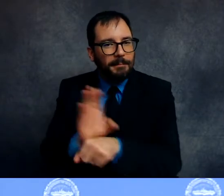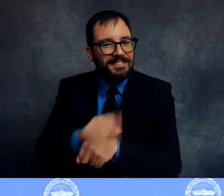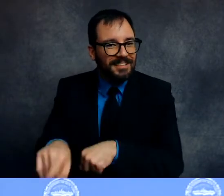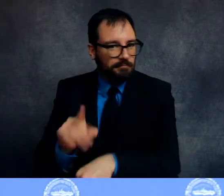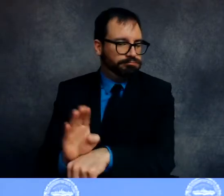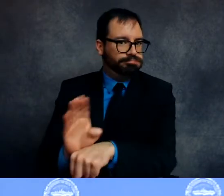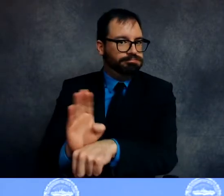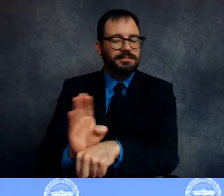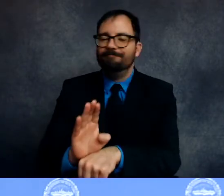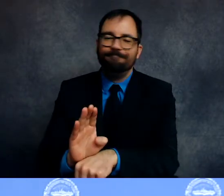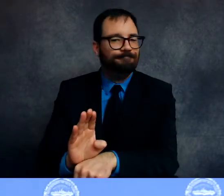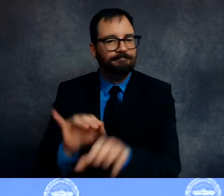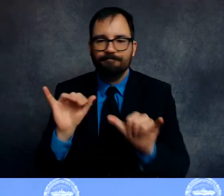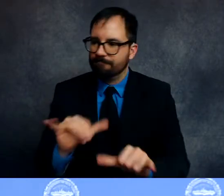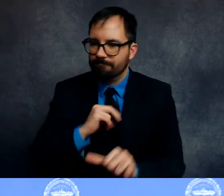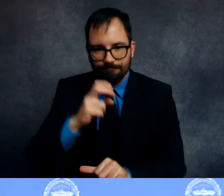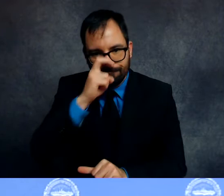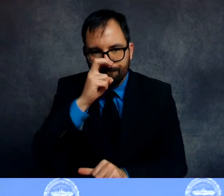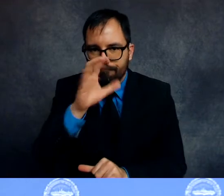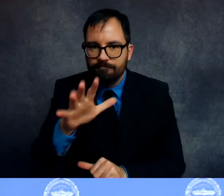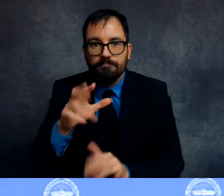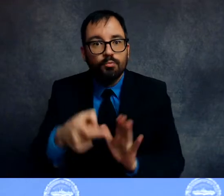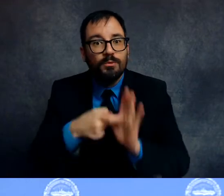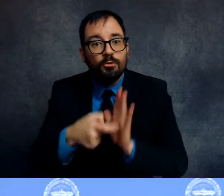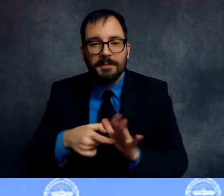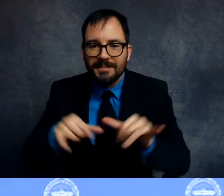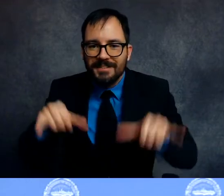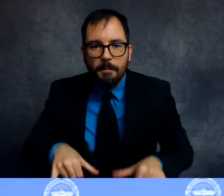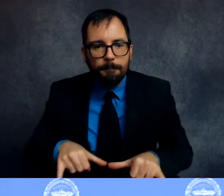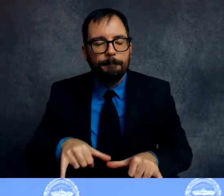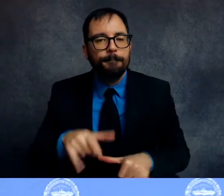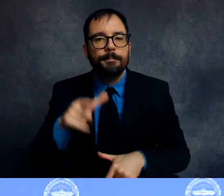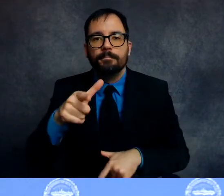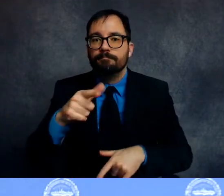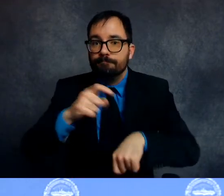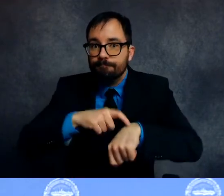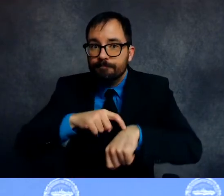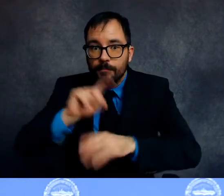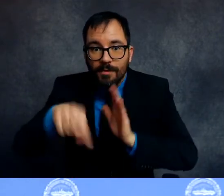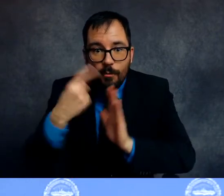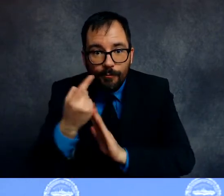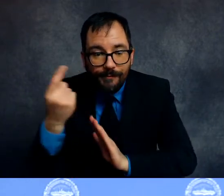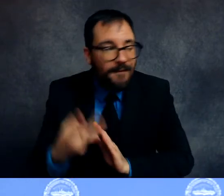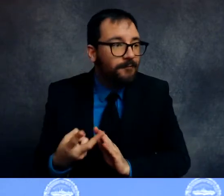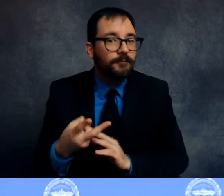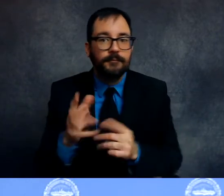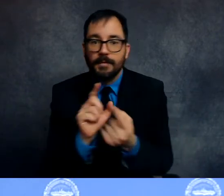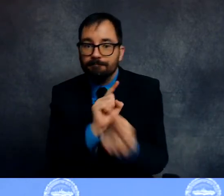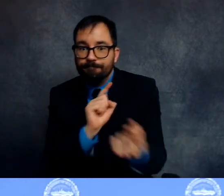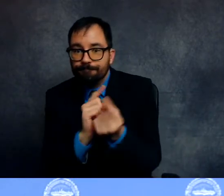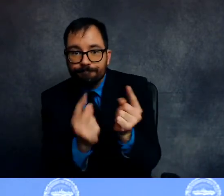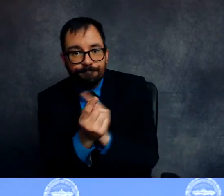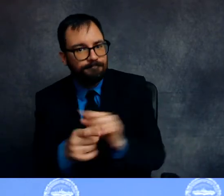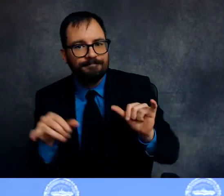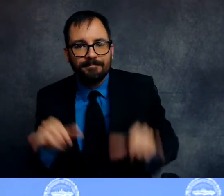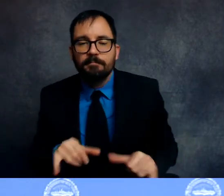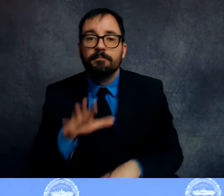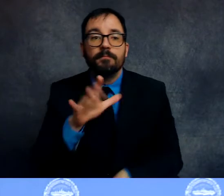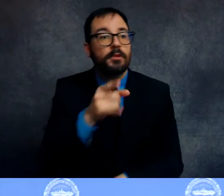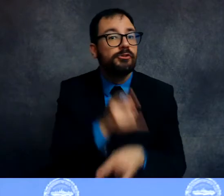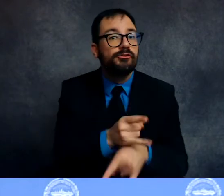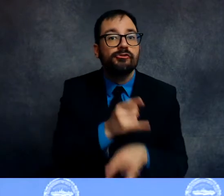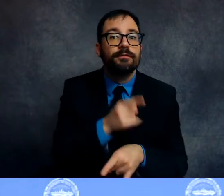that are traditionally busy on St. Patrick's Day. We want to be clear that spacing requirements and time limits are still in place for the St. Patrick's